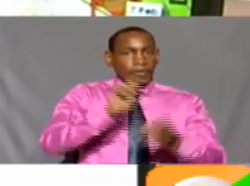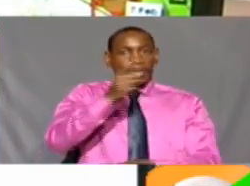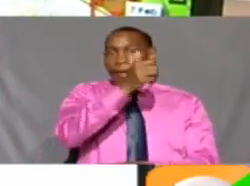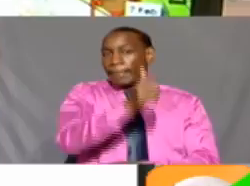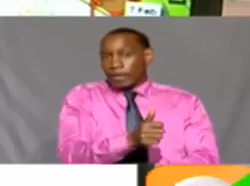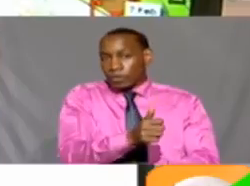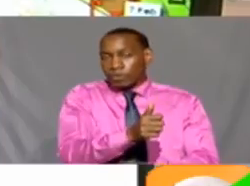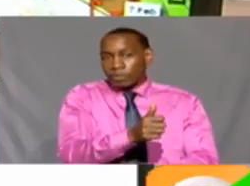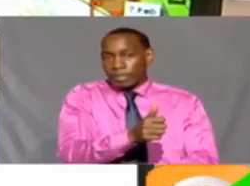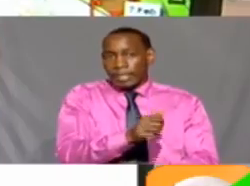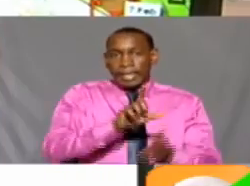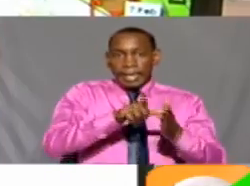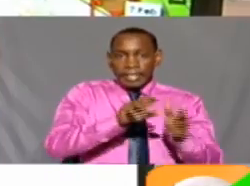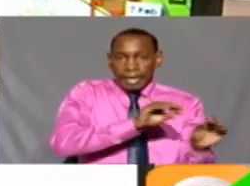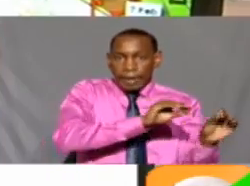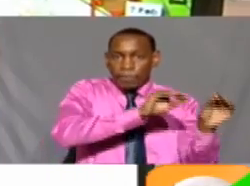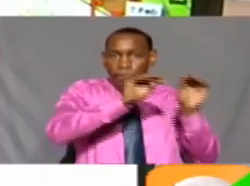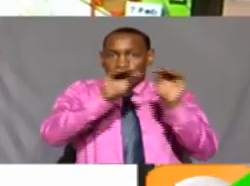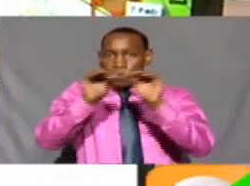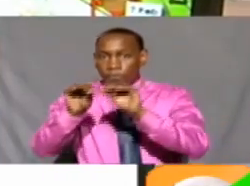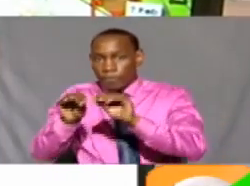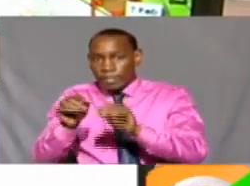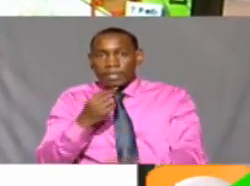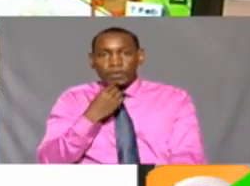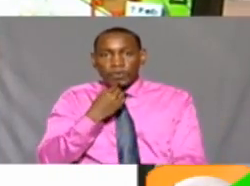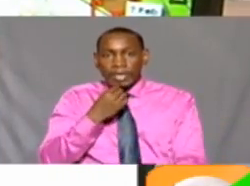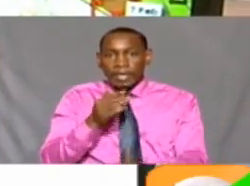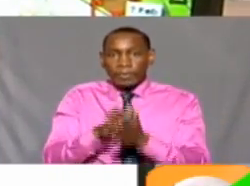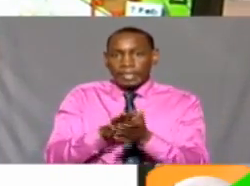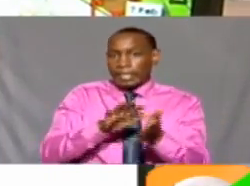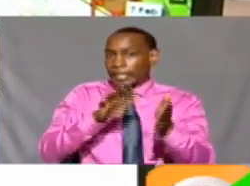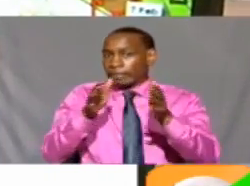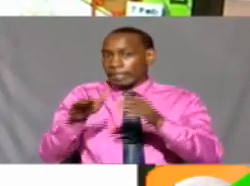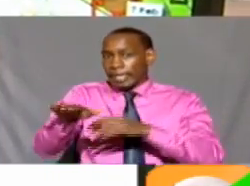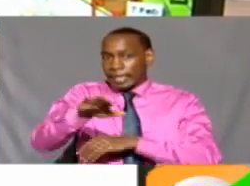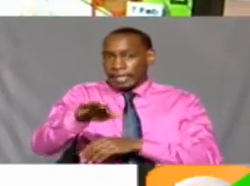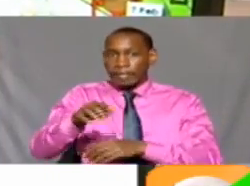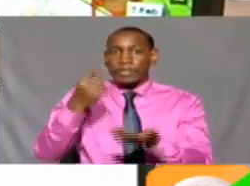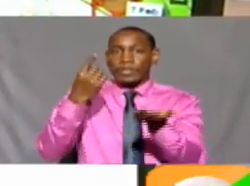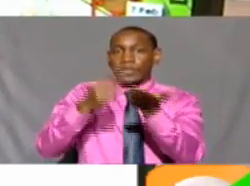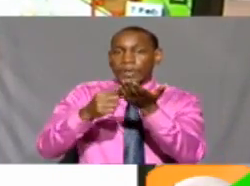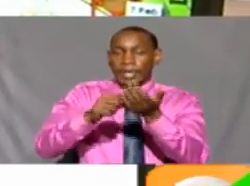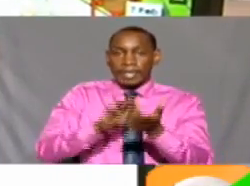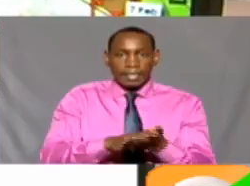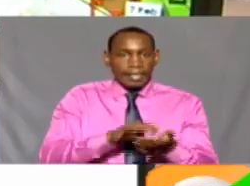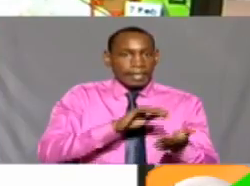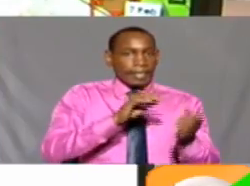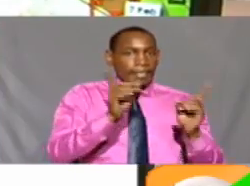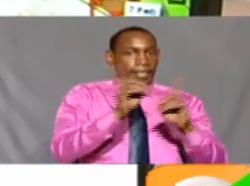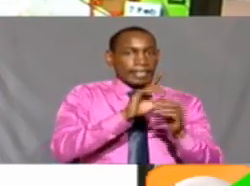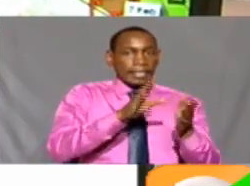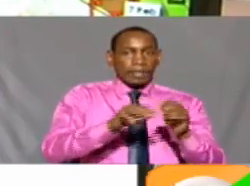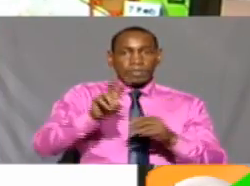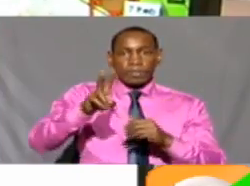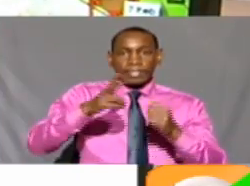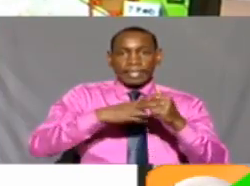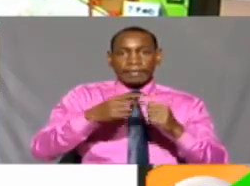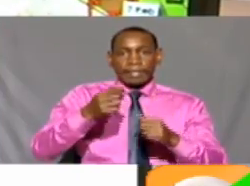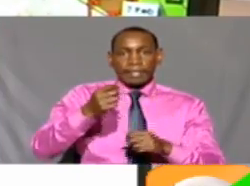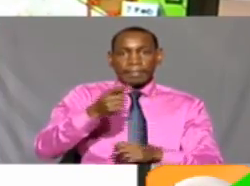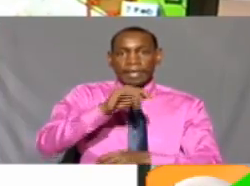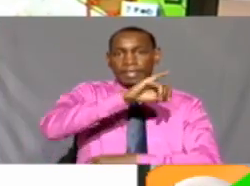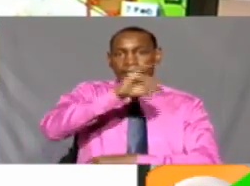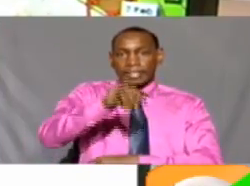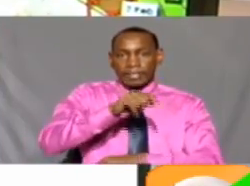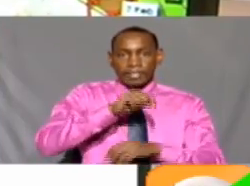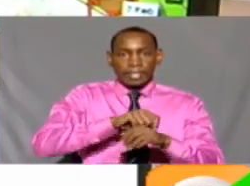yet. And then they started making their way up to Turkana and possibly out to Uganda. So this was around the 27th of January when they got